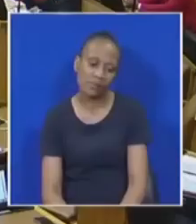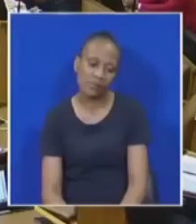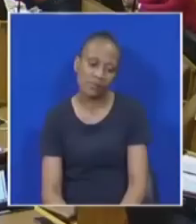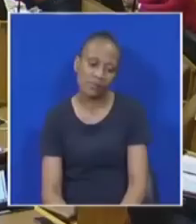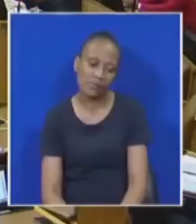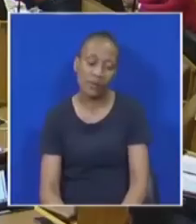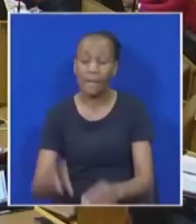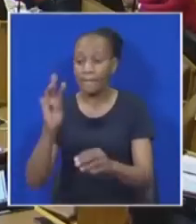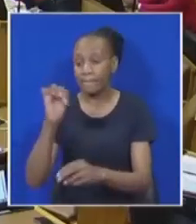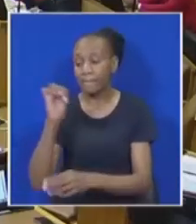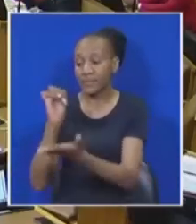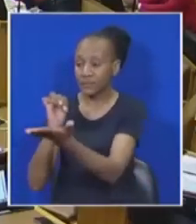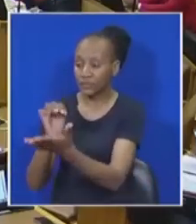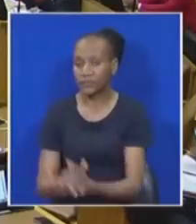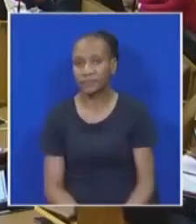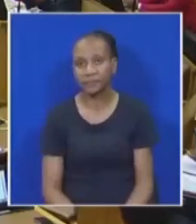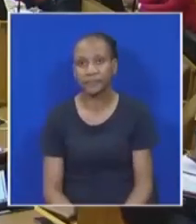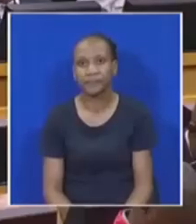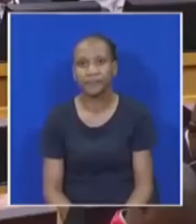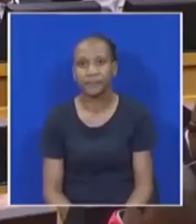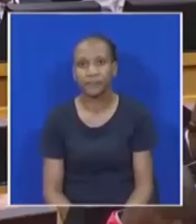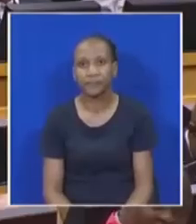Honourable Madisha, please go ahead.